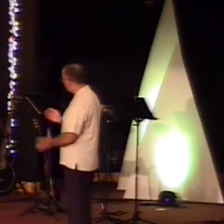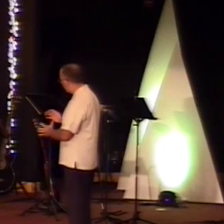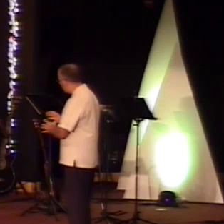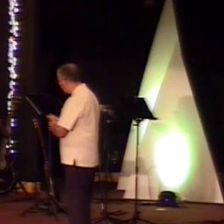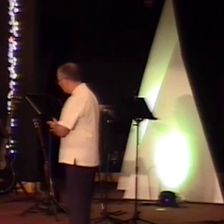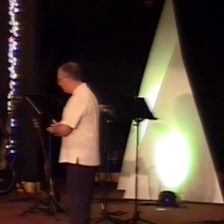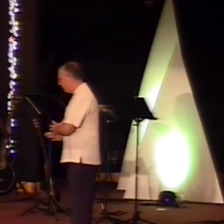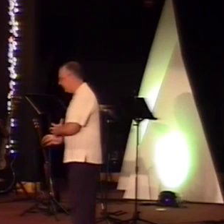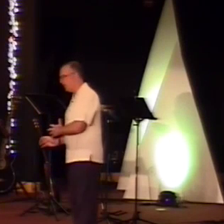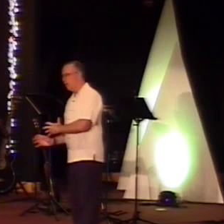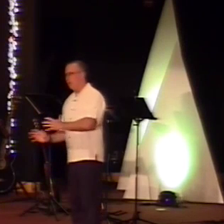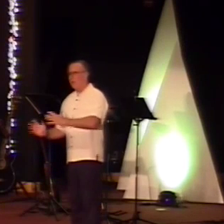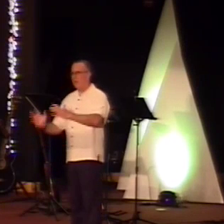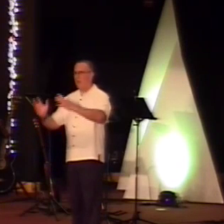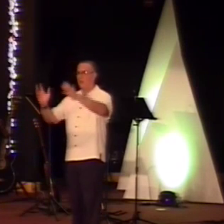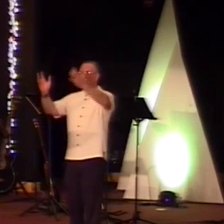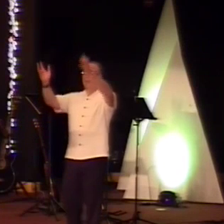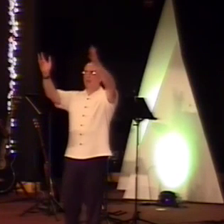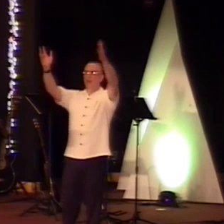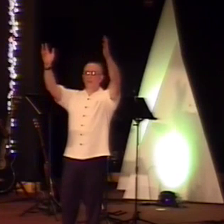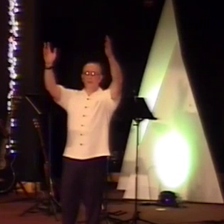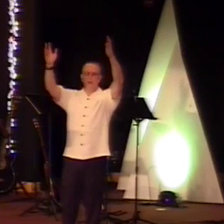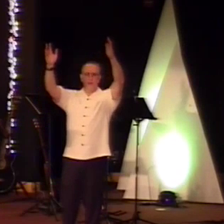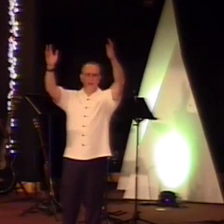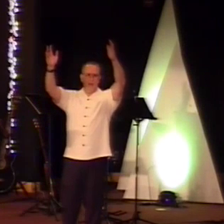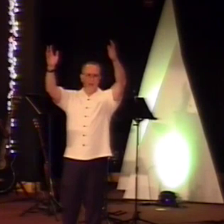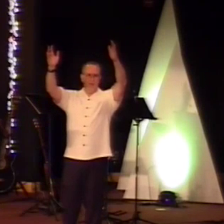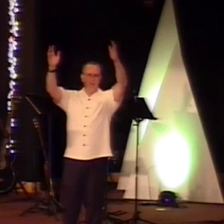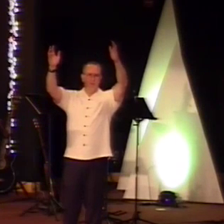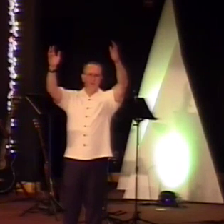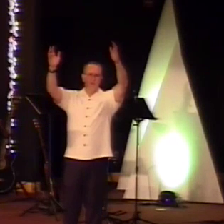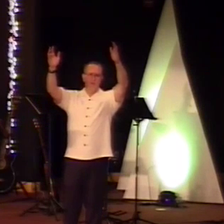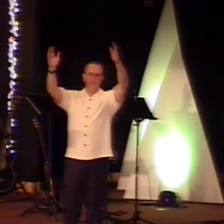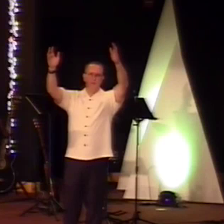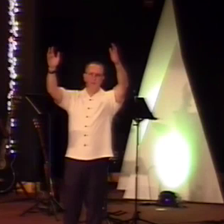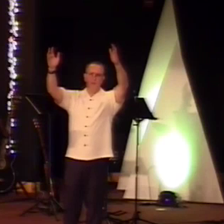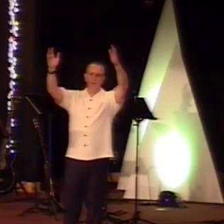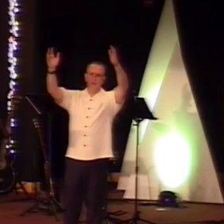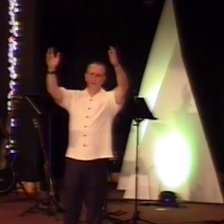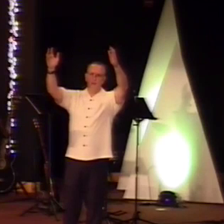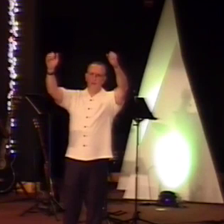So we turn away from sin and we turn to God.